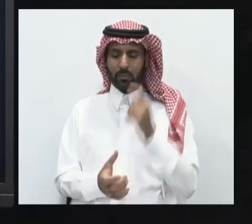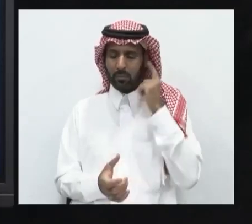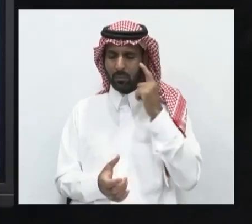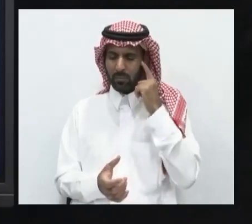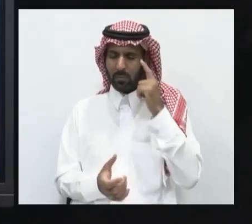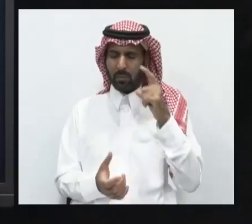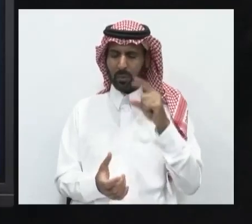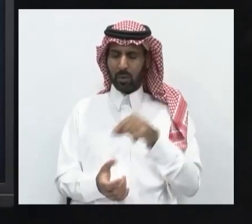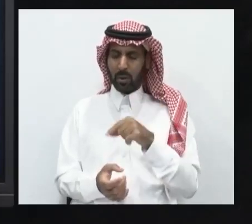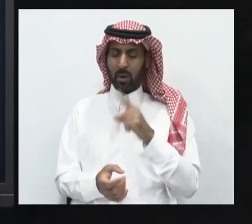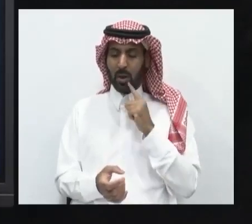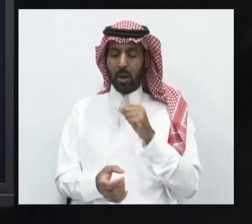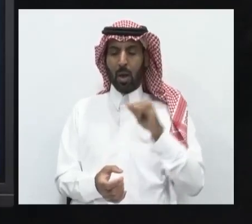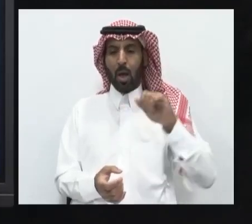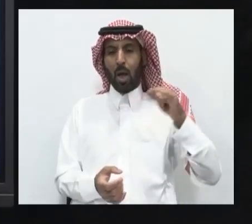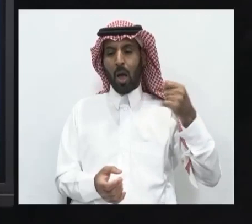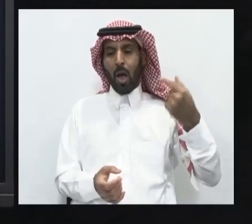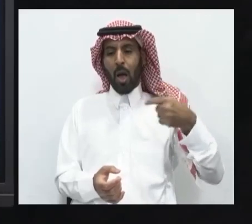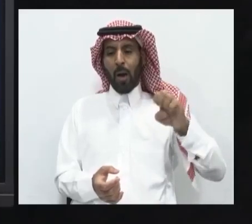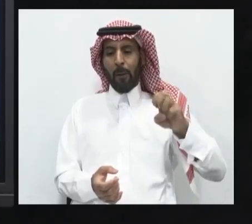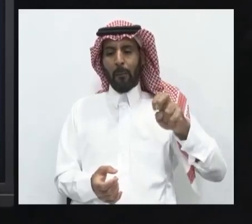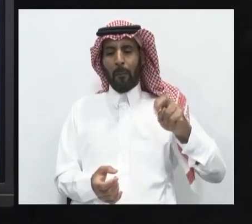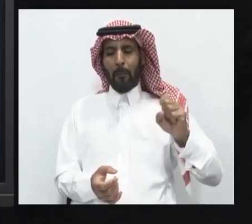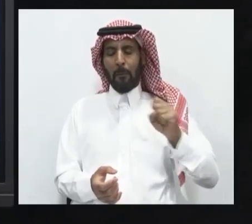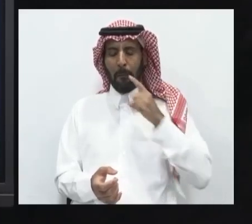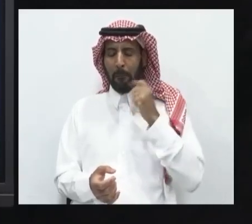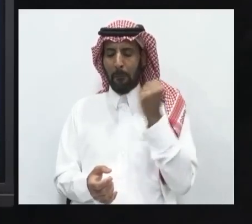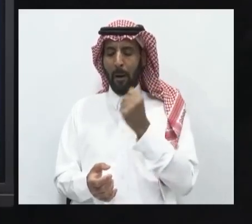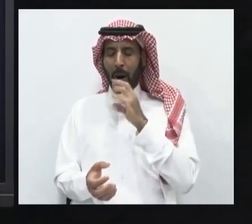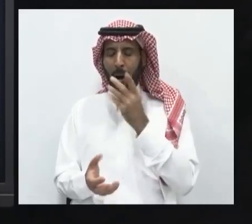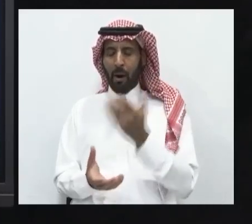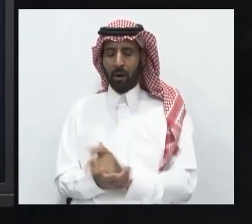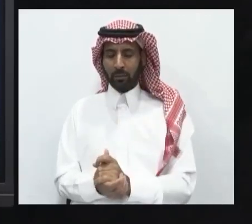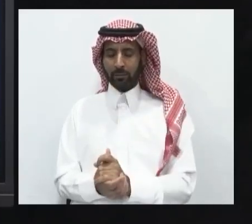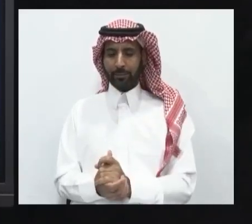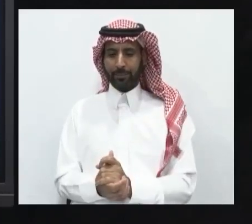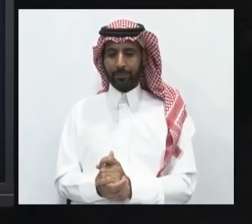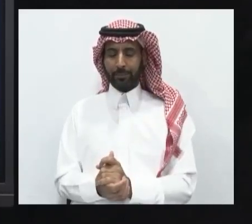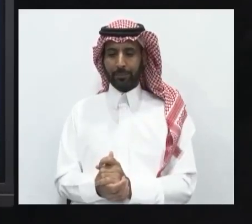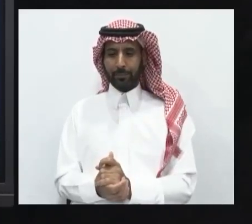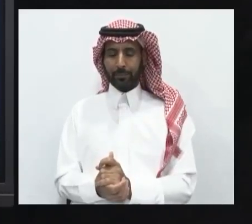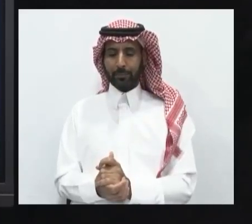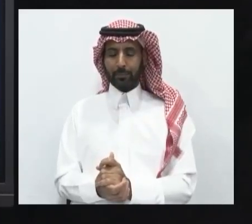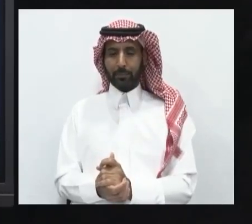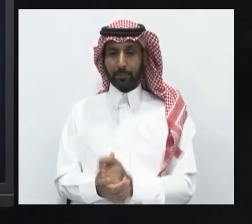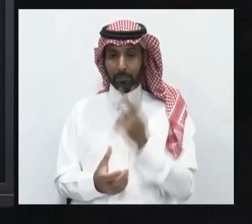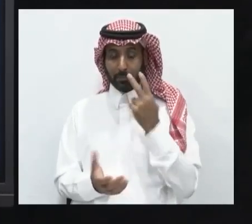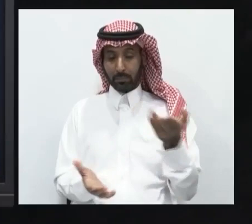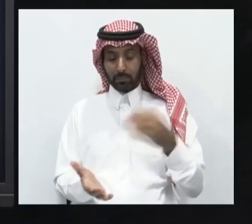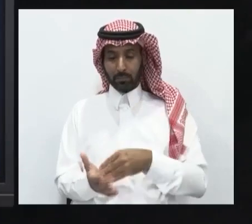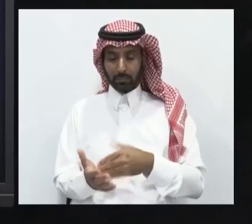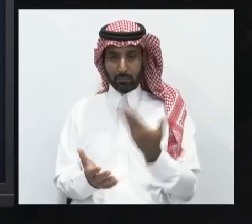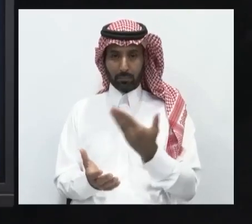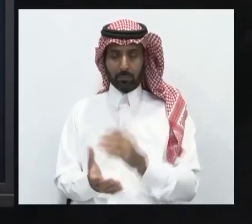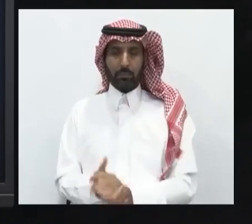that Mr. Jenner is the culprit here, is the man who commit the murder? Once you read it again, you